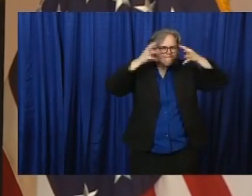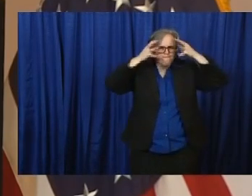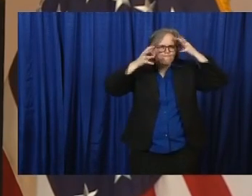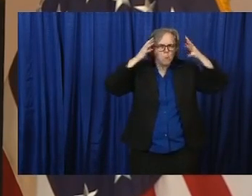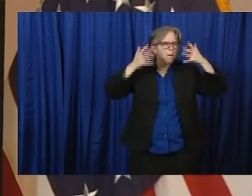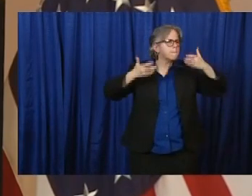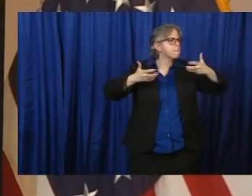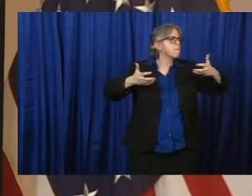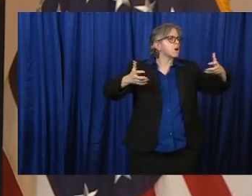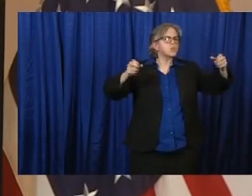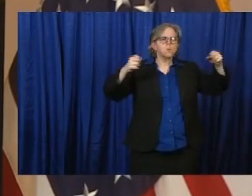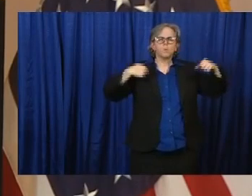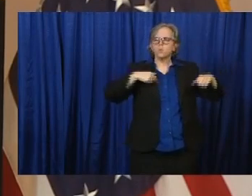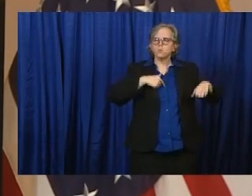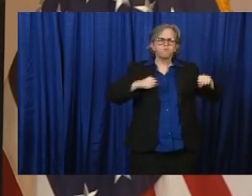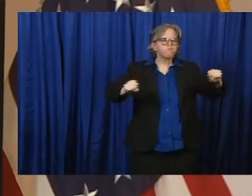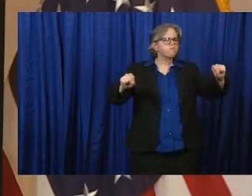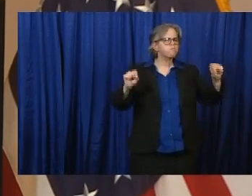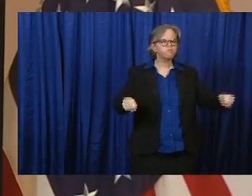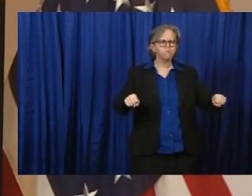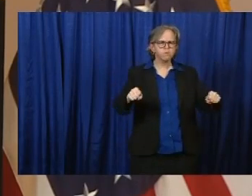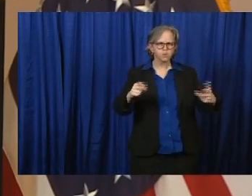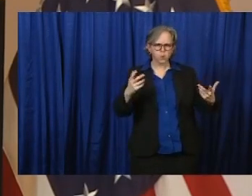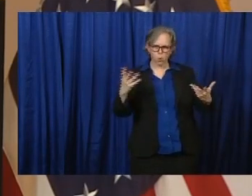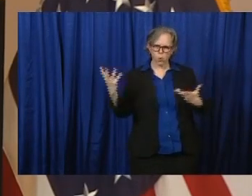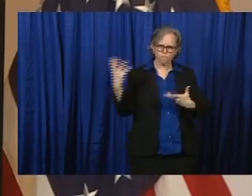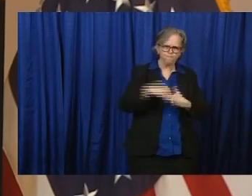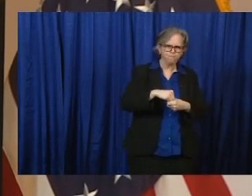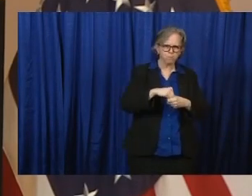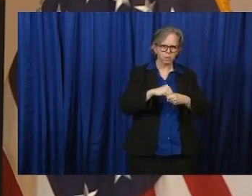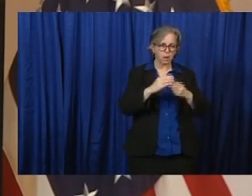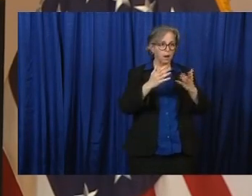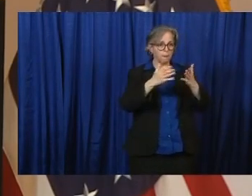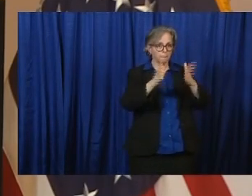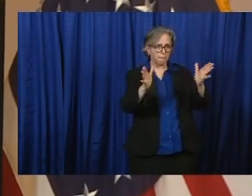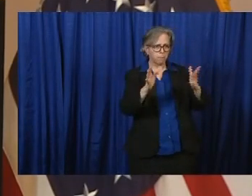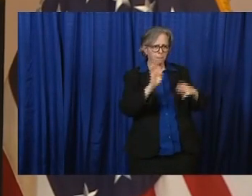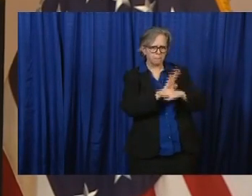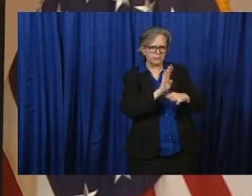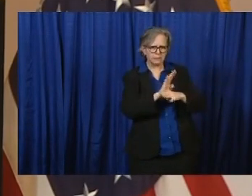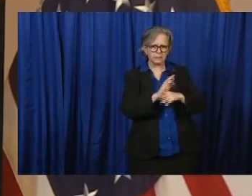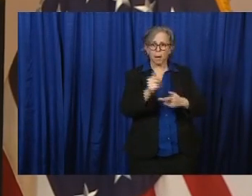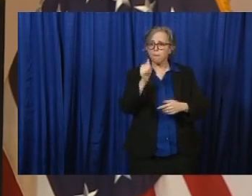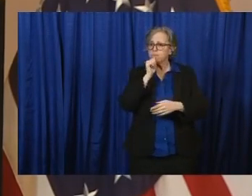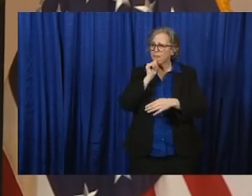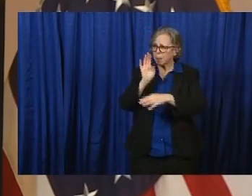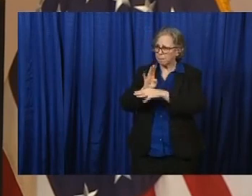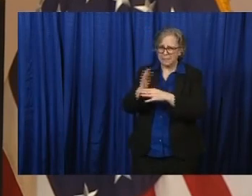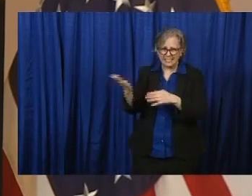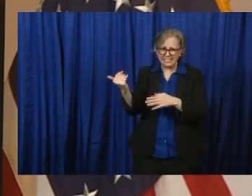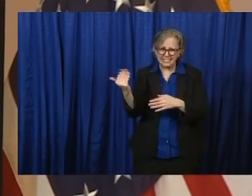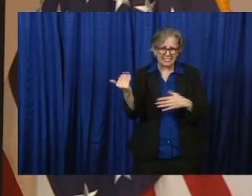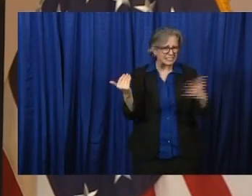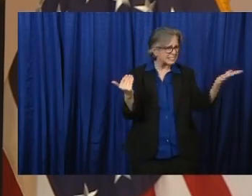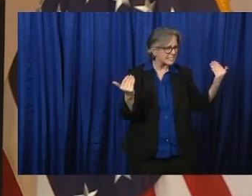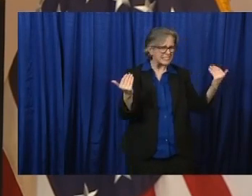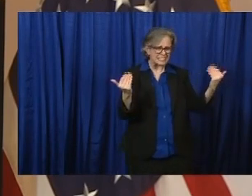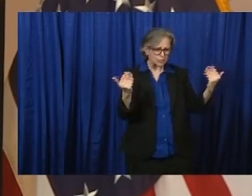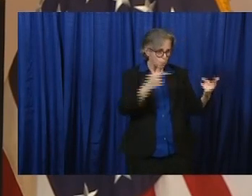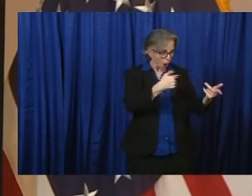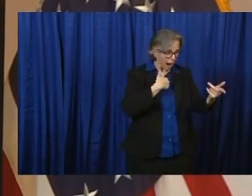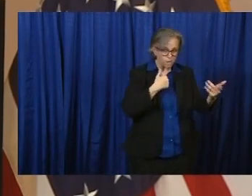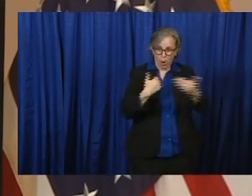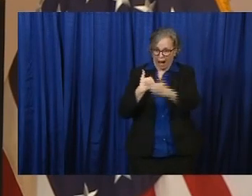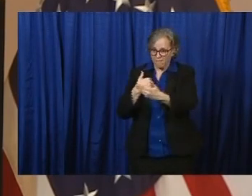to include engaging the public sector, the private sector, every resource possible, to bring every resource that we can find